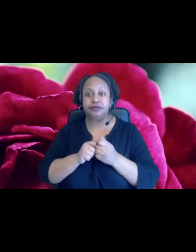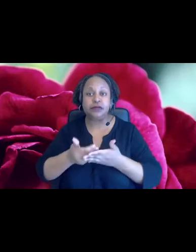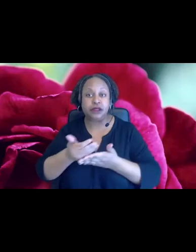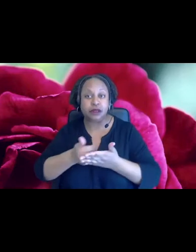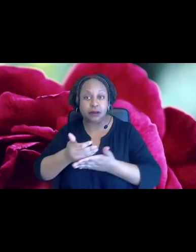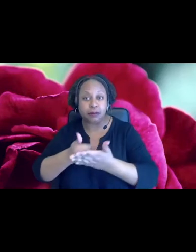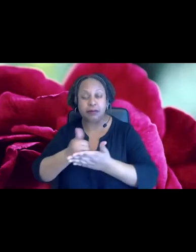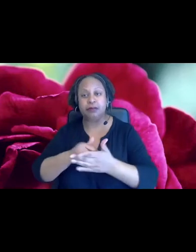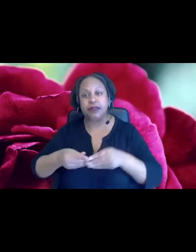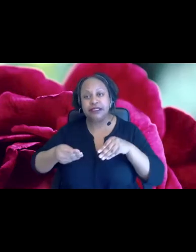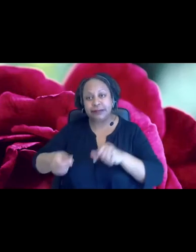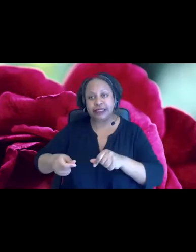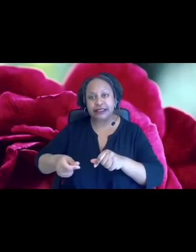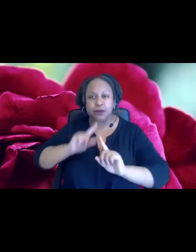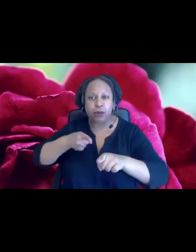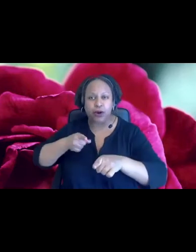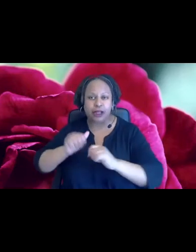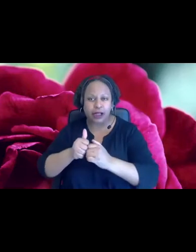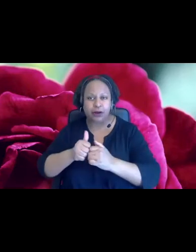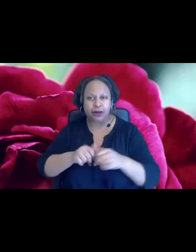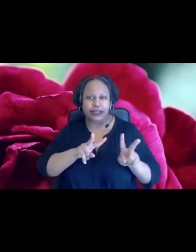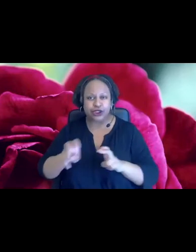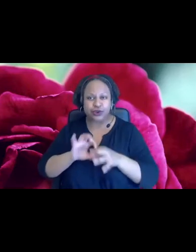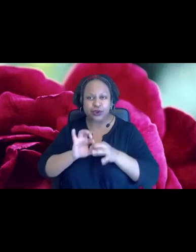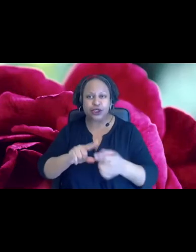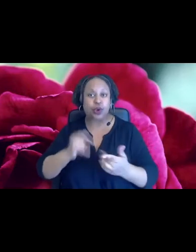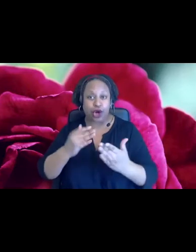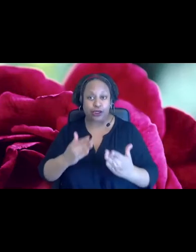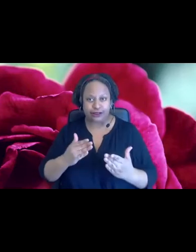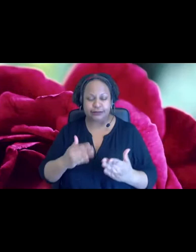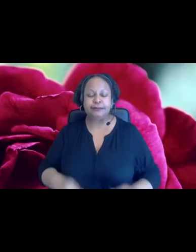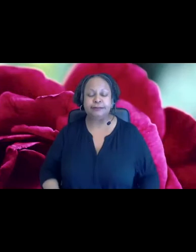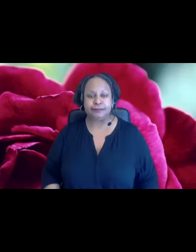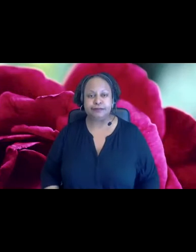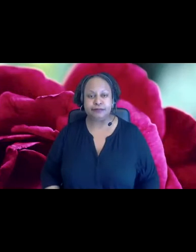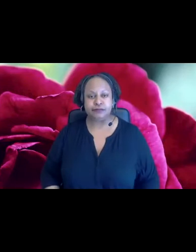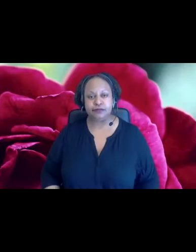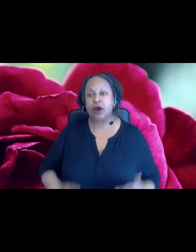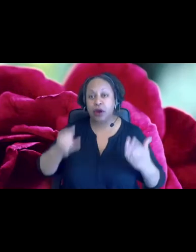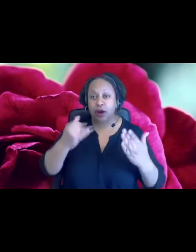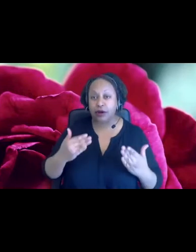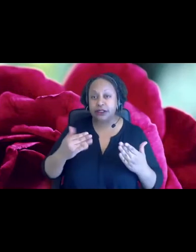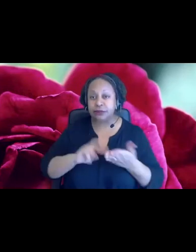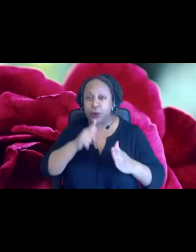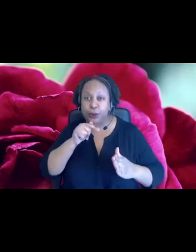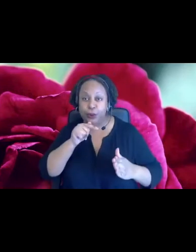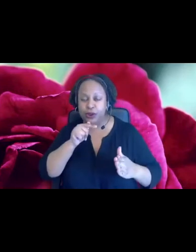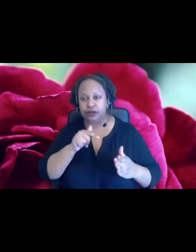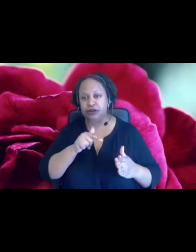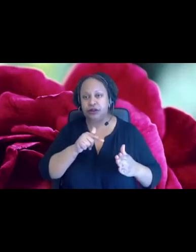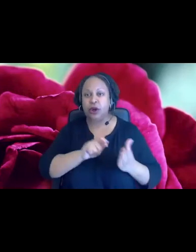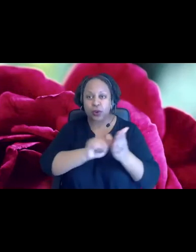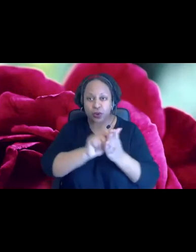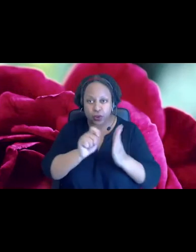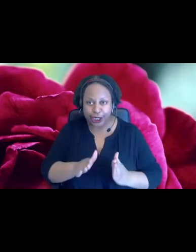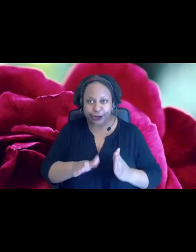income and expense reporting issues related to artists. And when I say artists, this includes